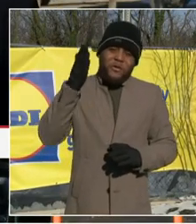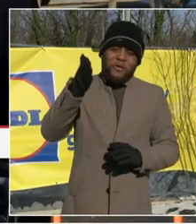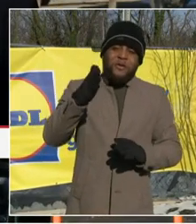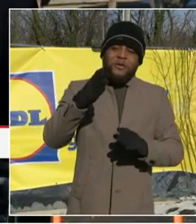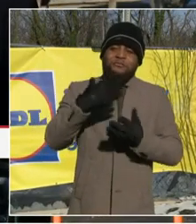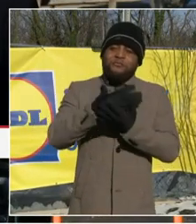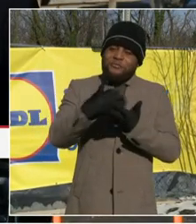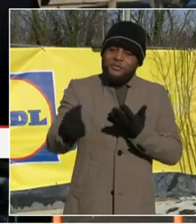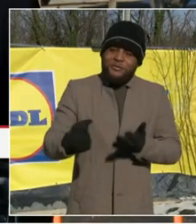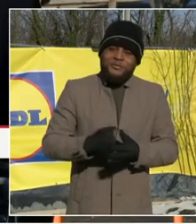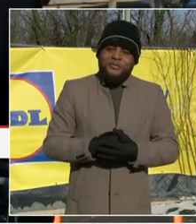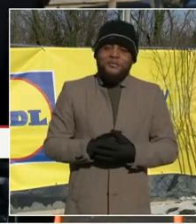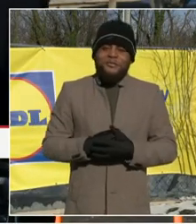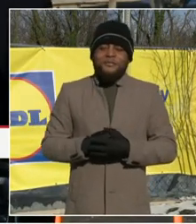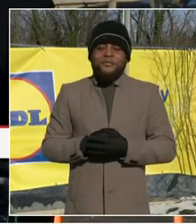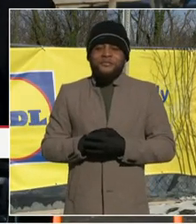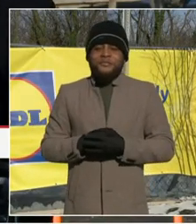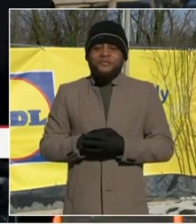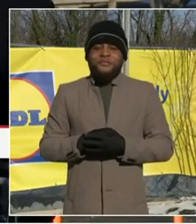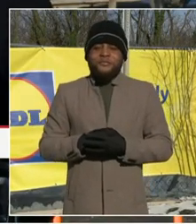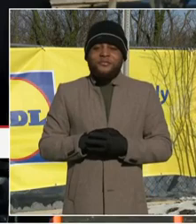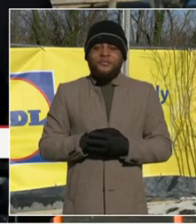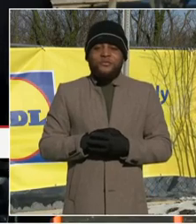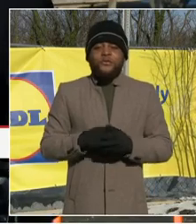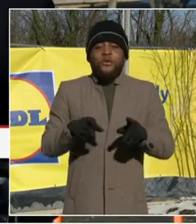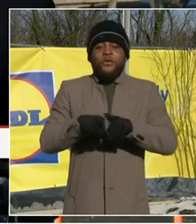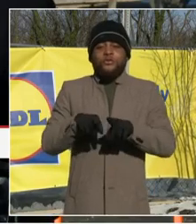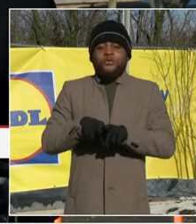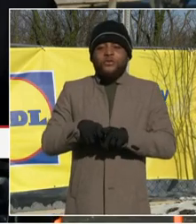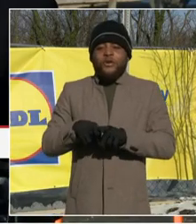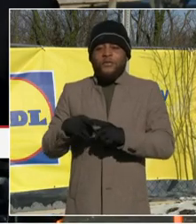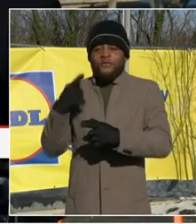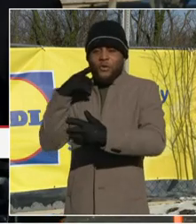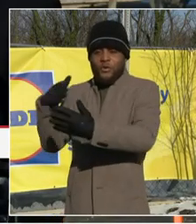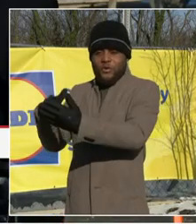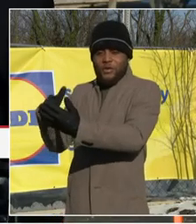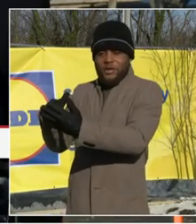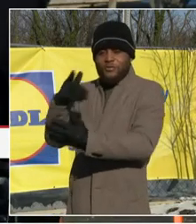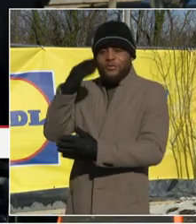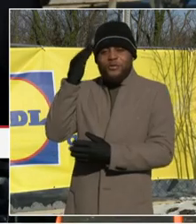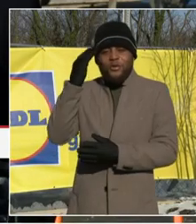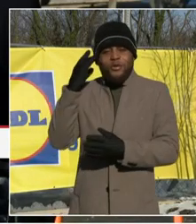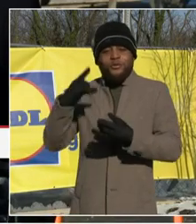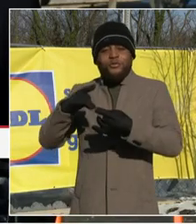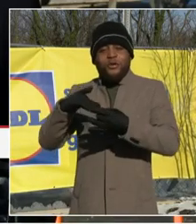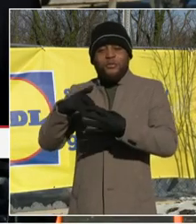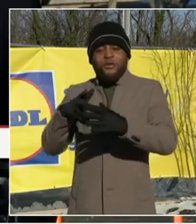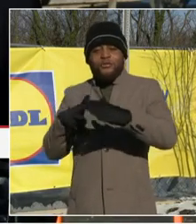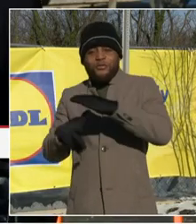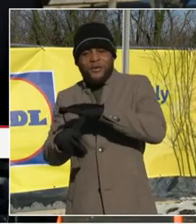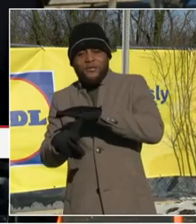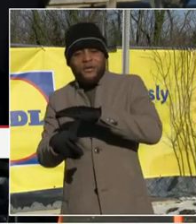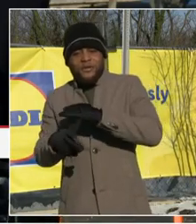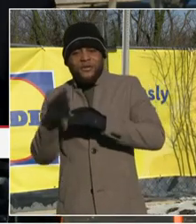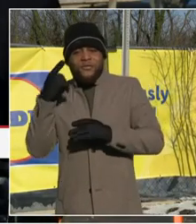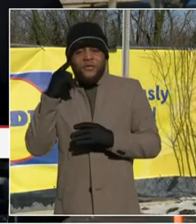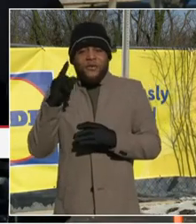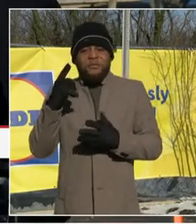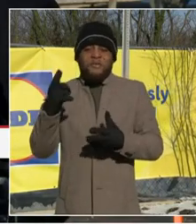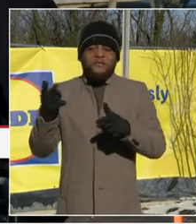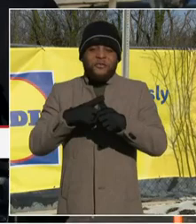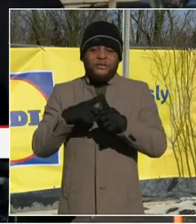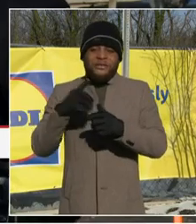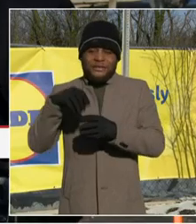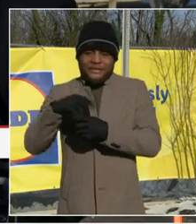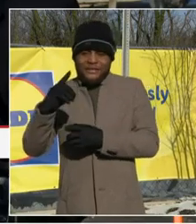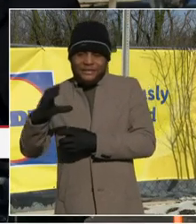chicken breasts. And then on the corner of the drive-through Starbucks, first one in D.C. We have many